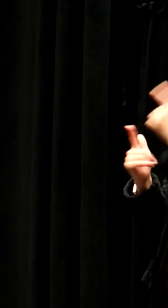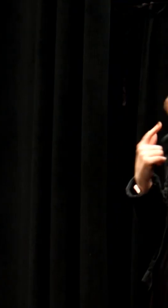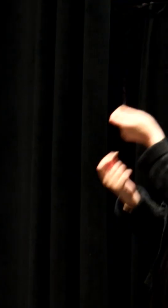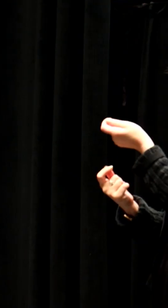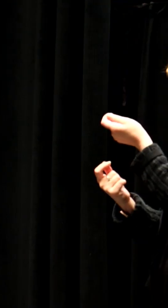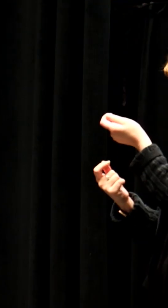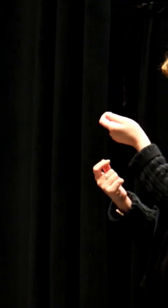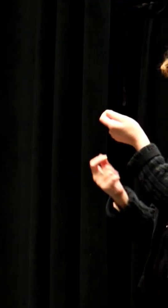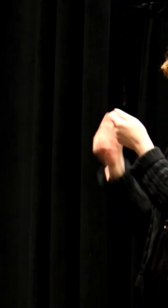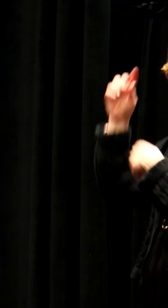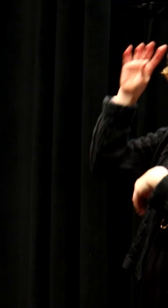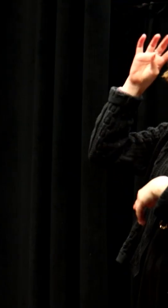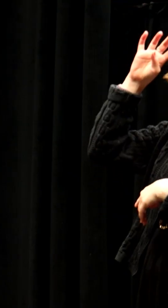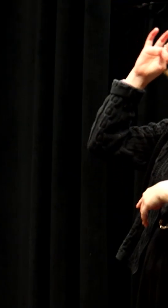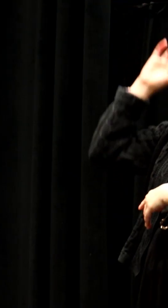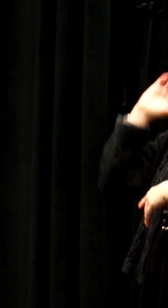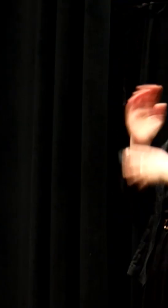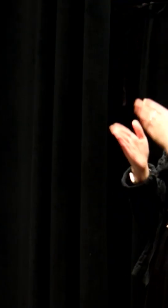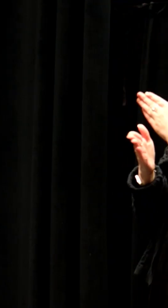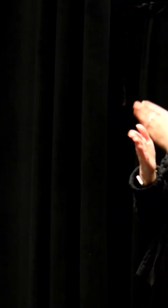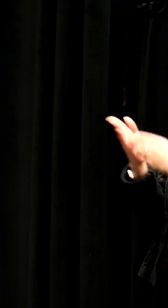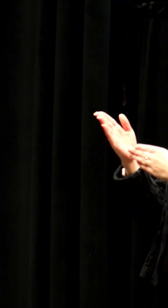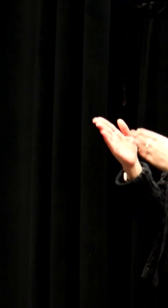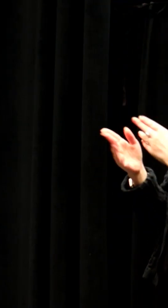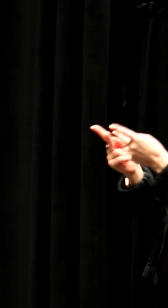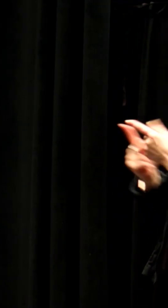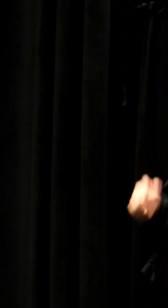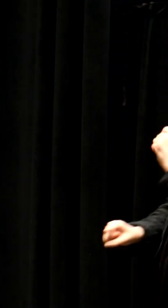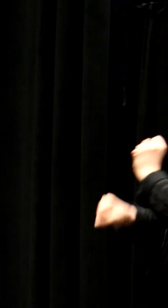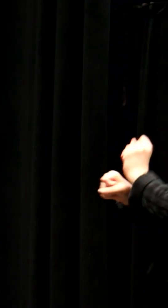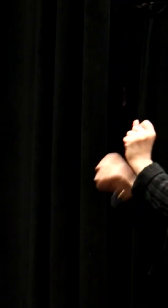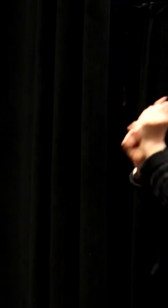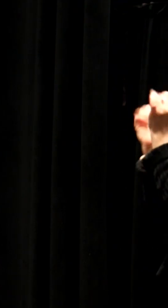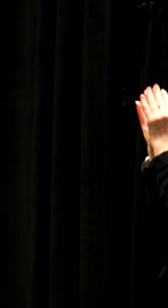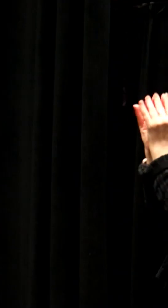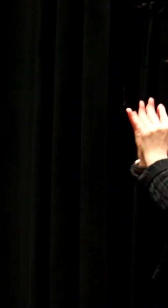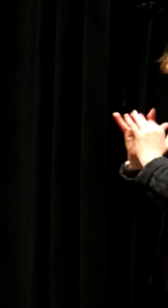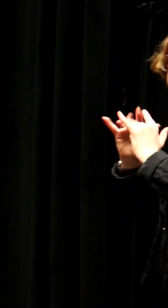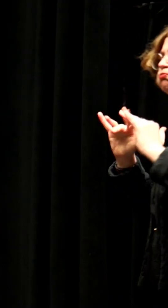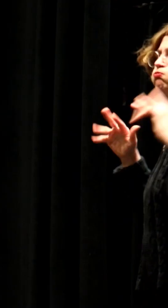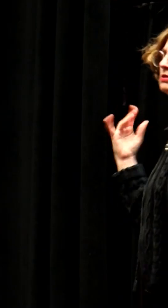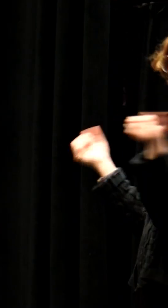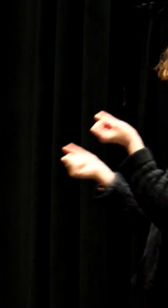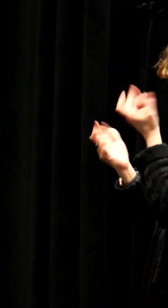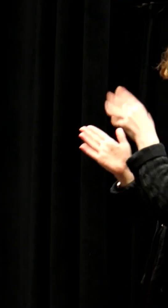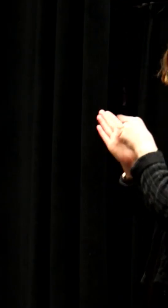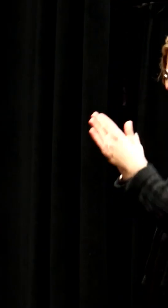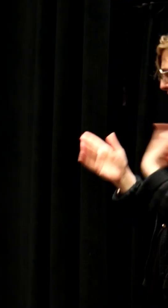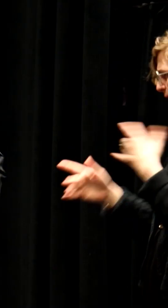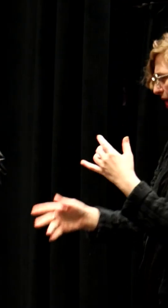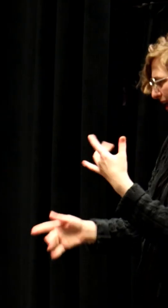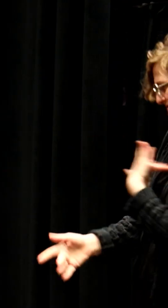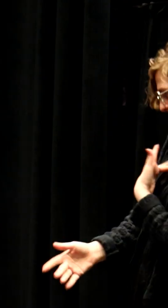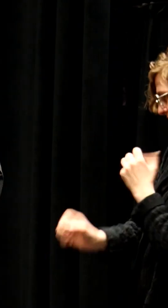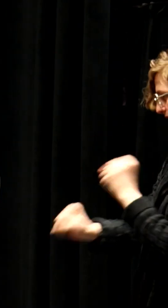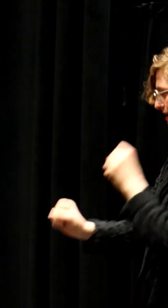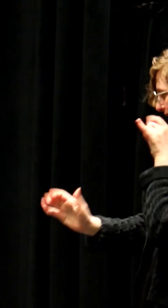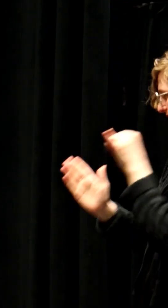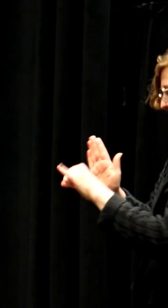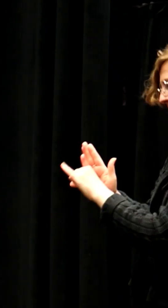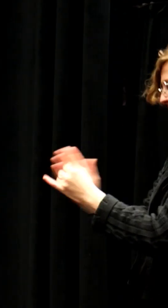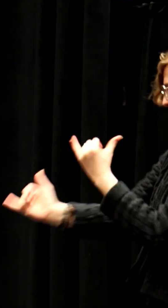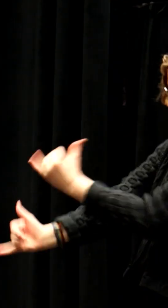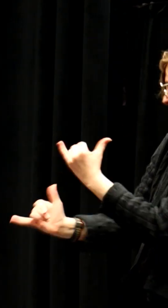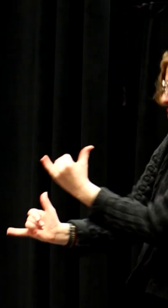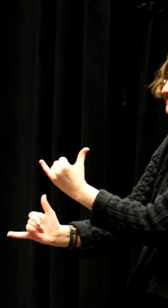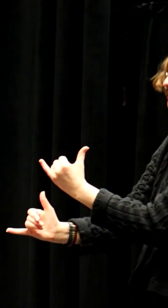because I've worked at institutions where there's a lot of diversity, and a lot of the students, I'm like, oh, I was you, and like, I feel right at